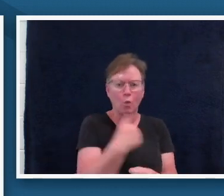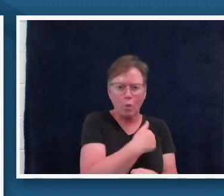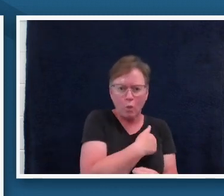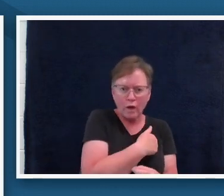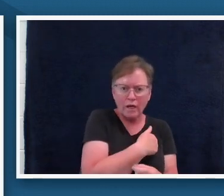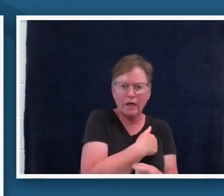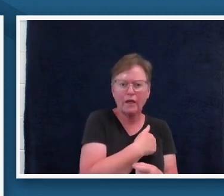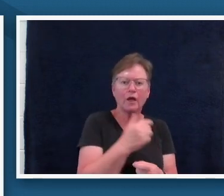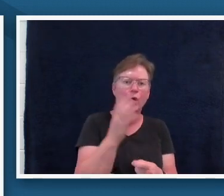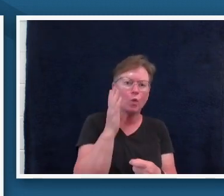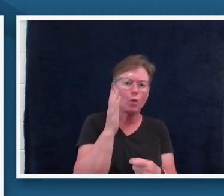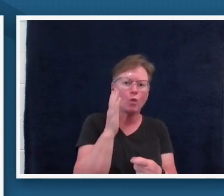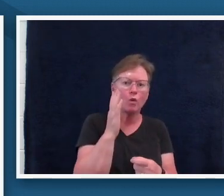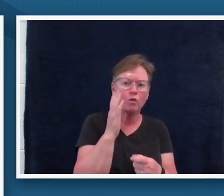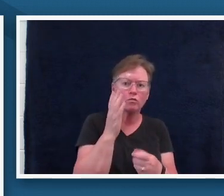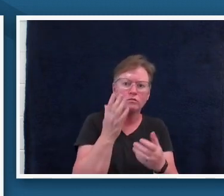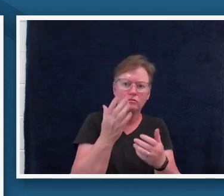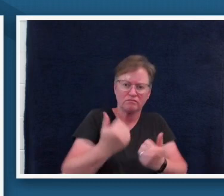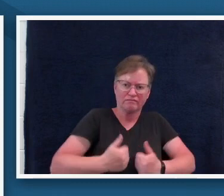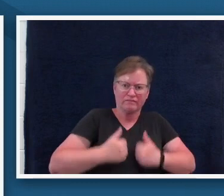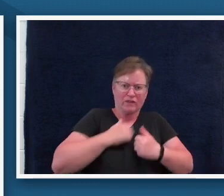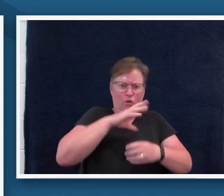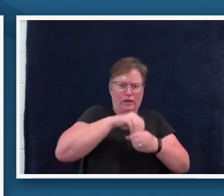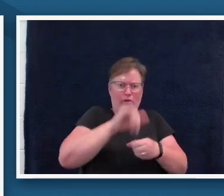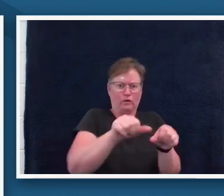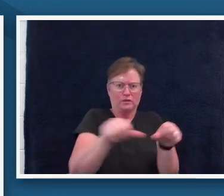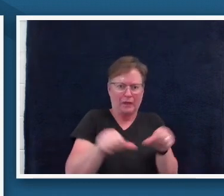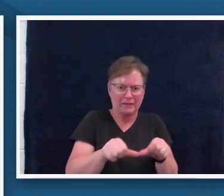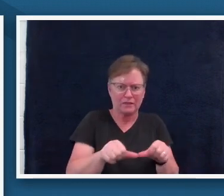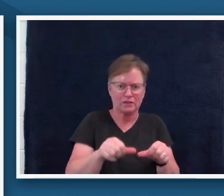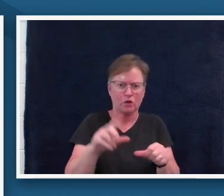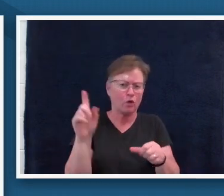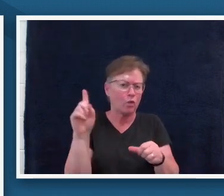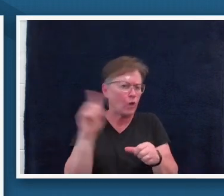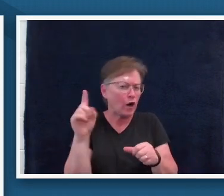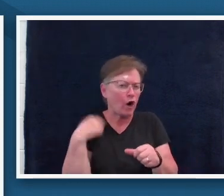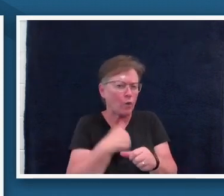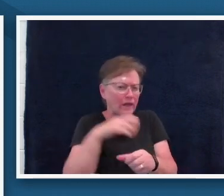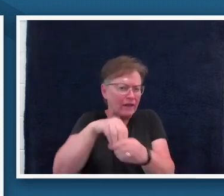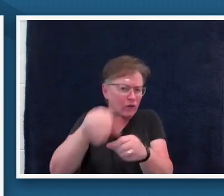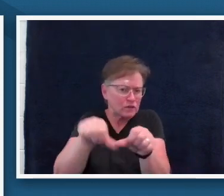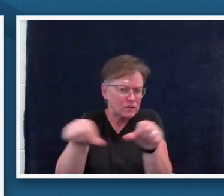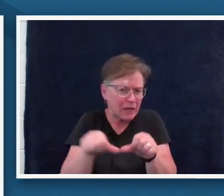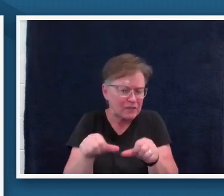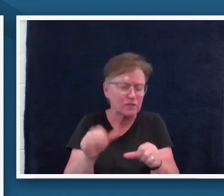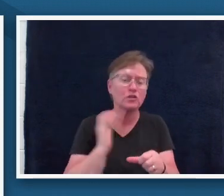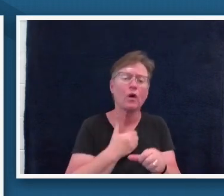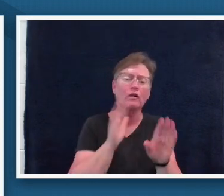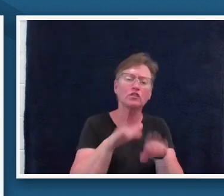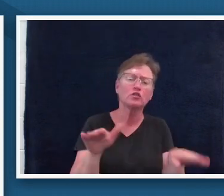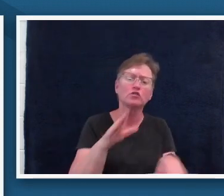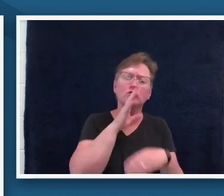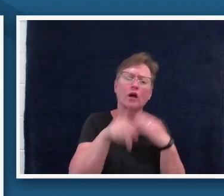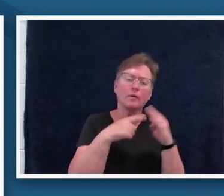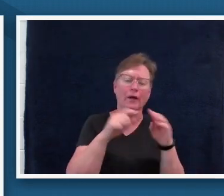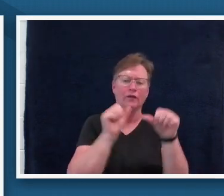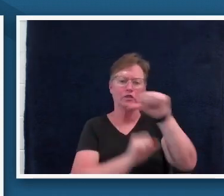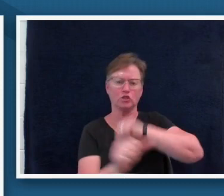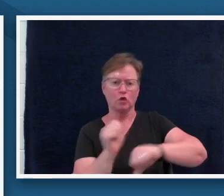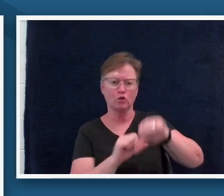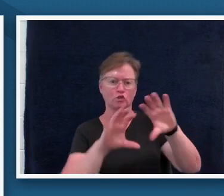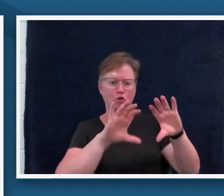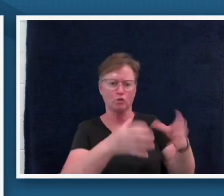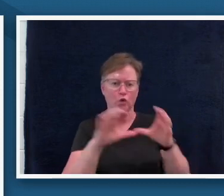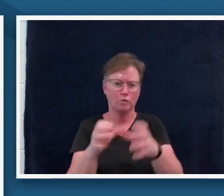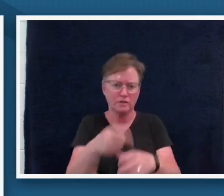we are in this space. So my children have this opportunity to talk about the social groups that they belong to